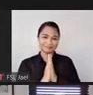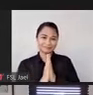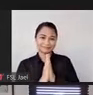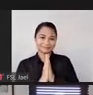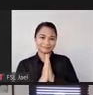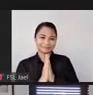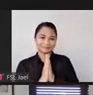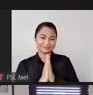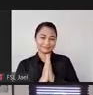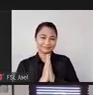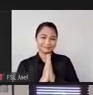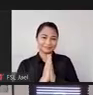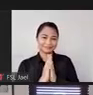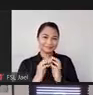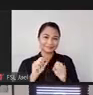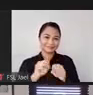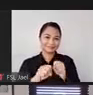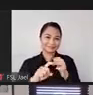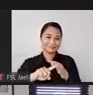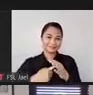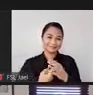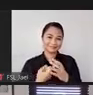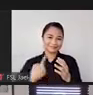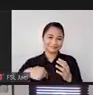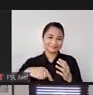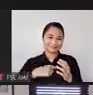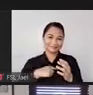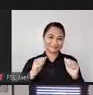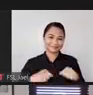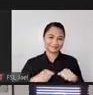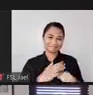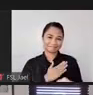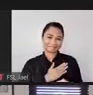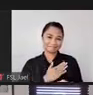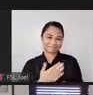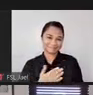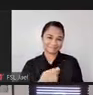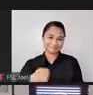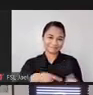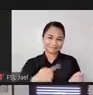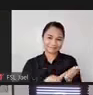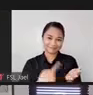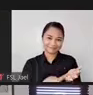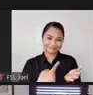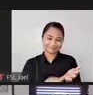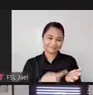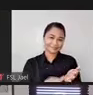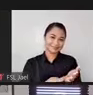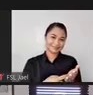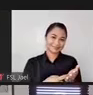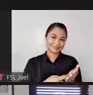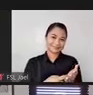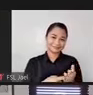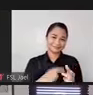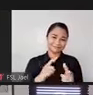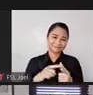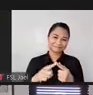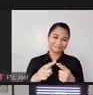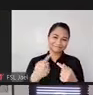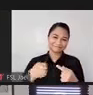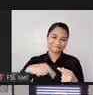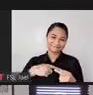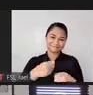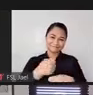the true normal, I knew I really couldn't say no. Well, that reason and Kuya Luis asking me to be a part of